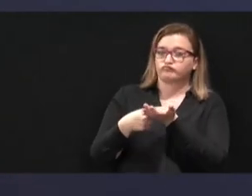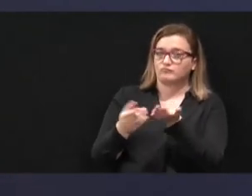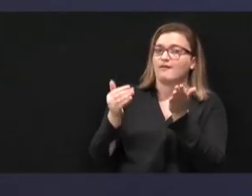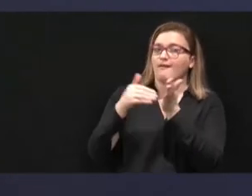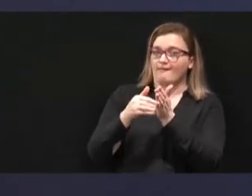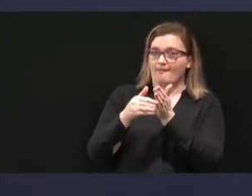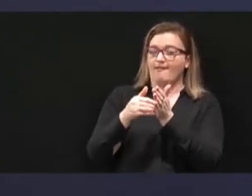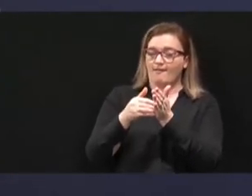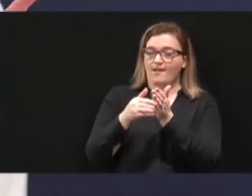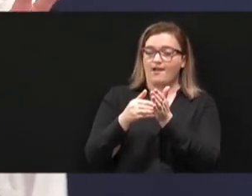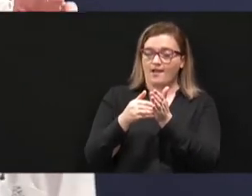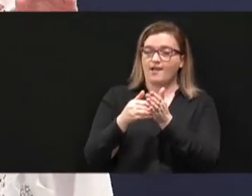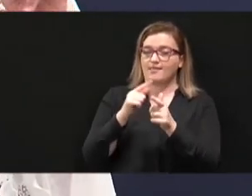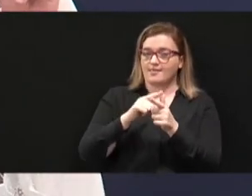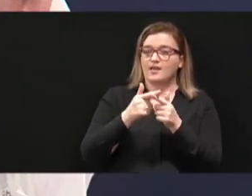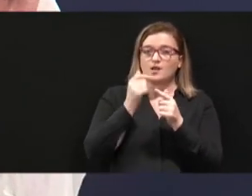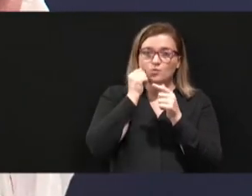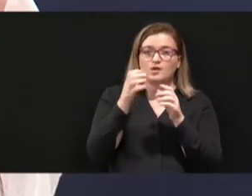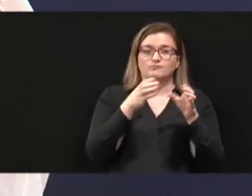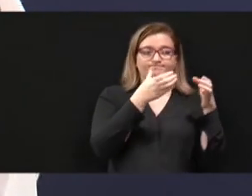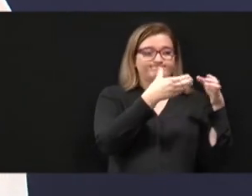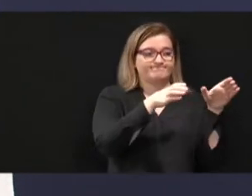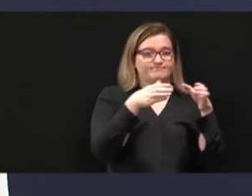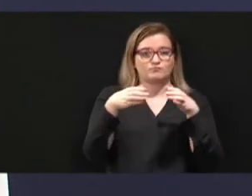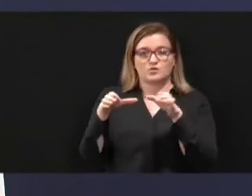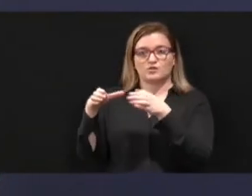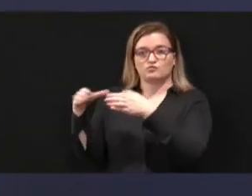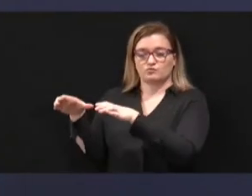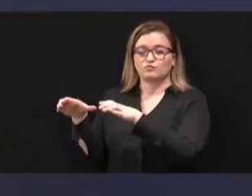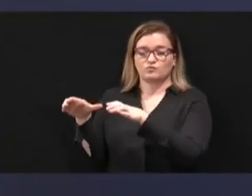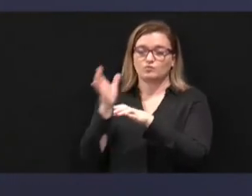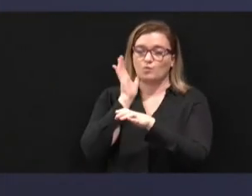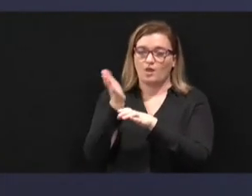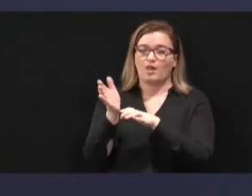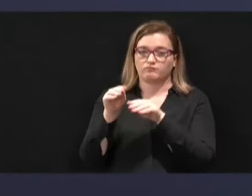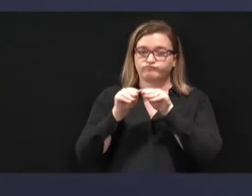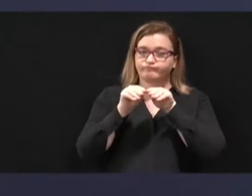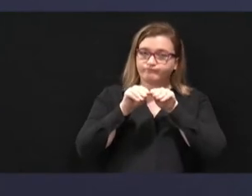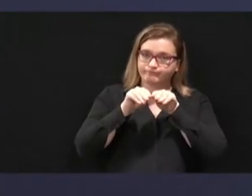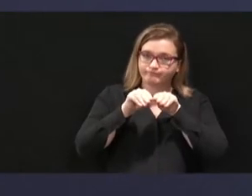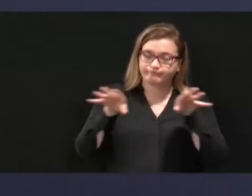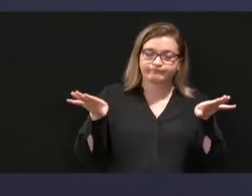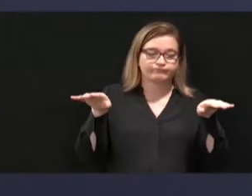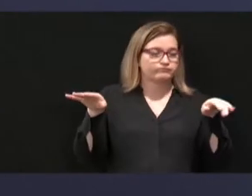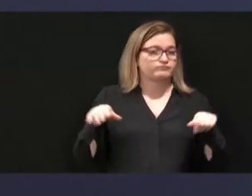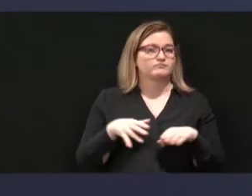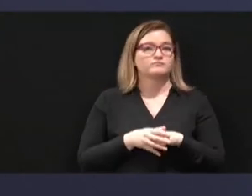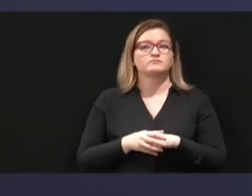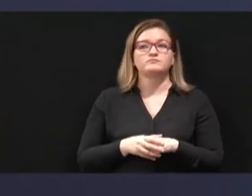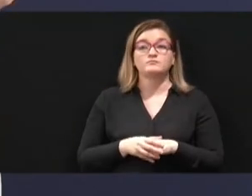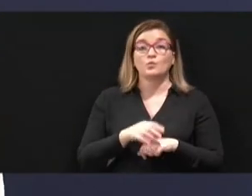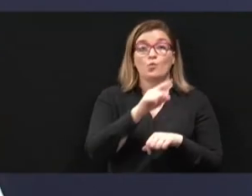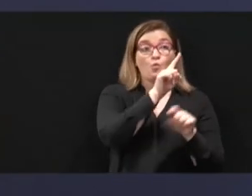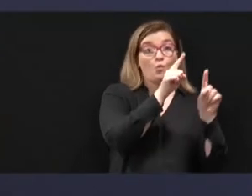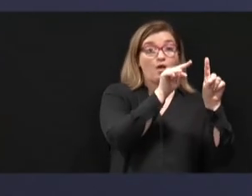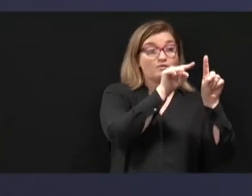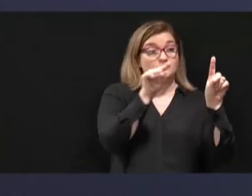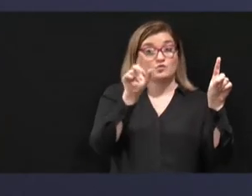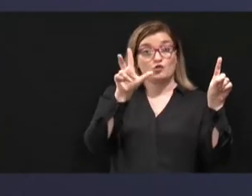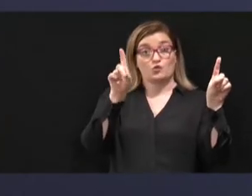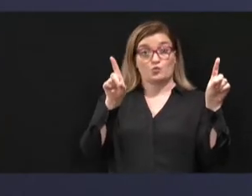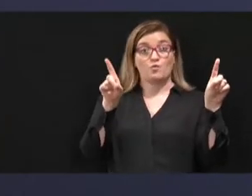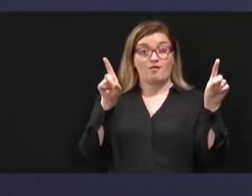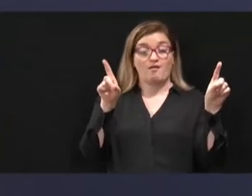rooms. Okay, can I just finish giving directions here to all of us? After you get out cards 1 to 31, you're going to get with a